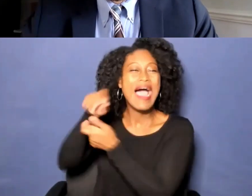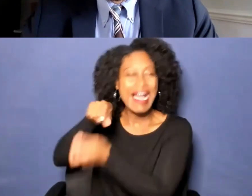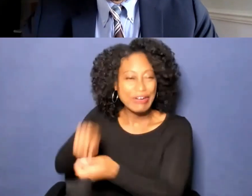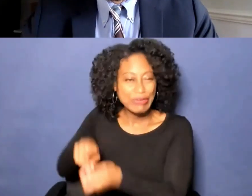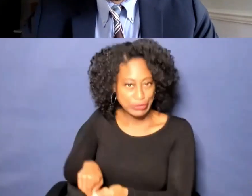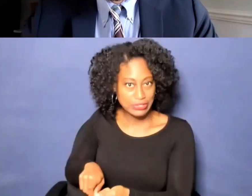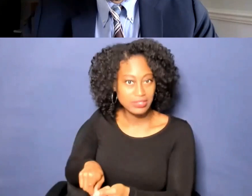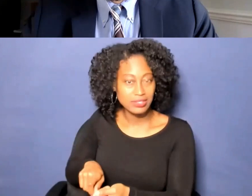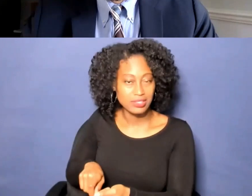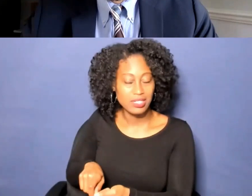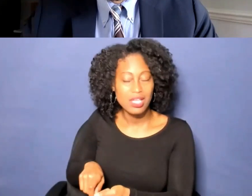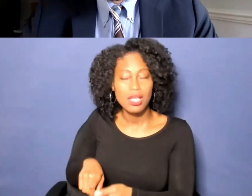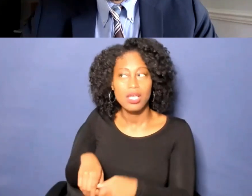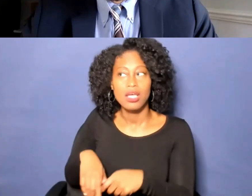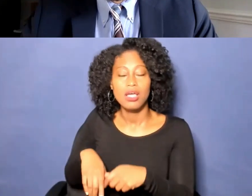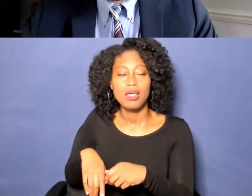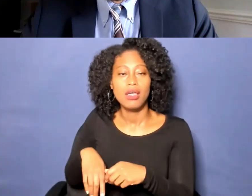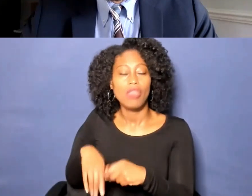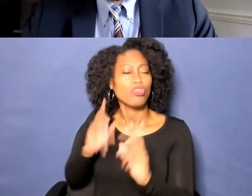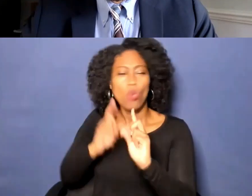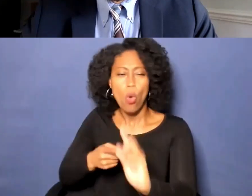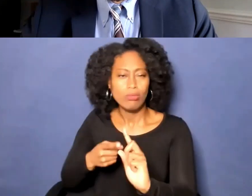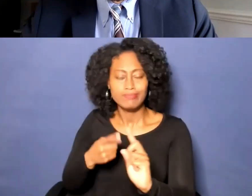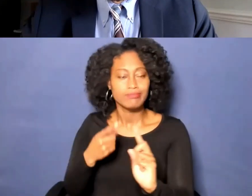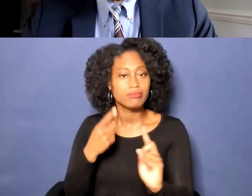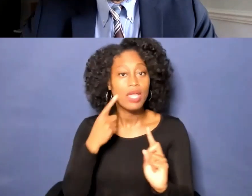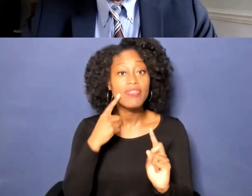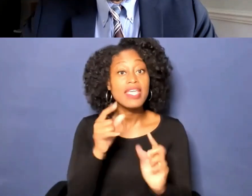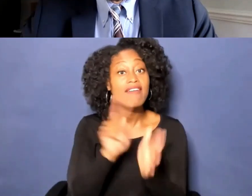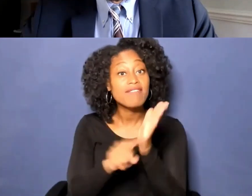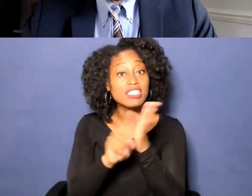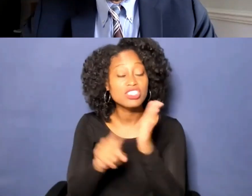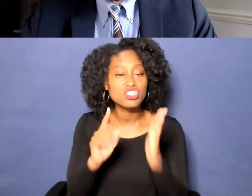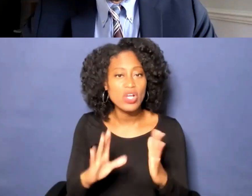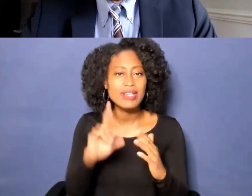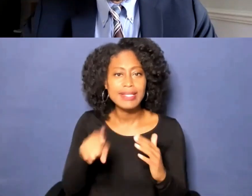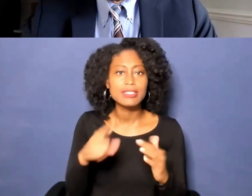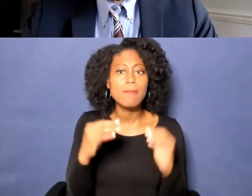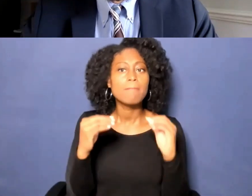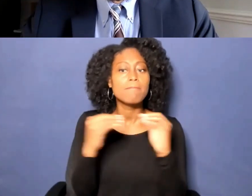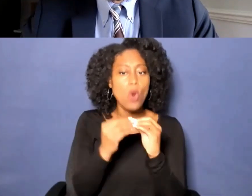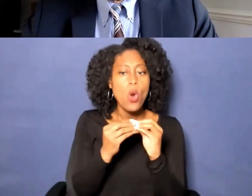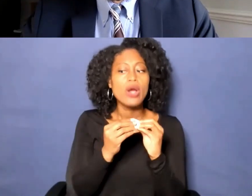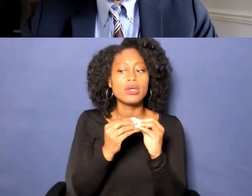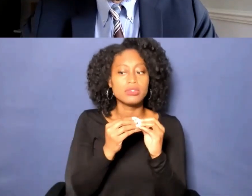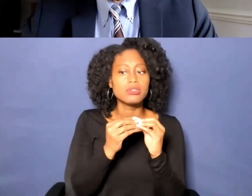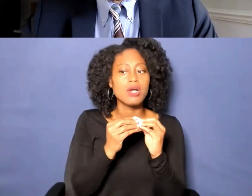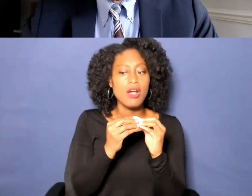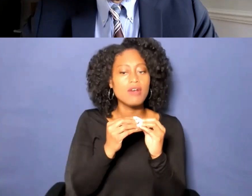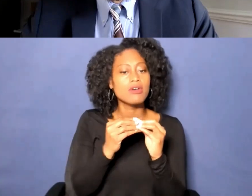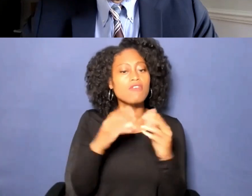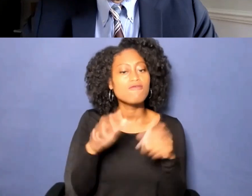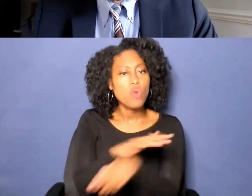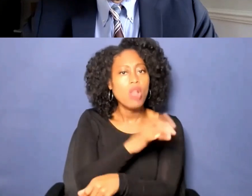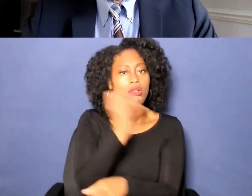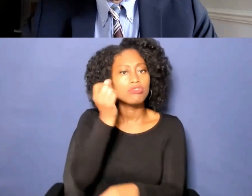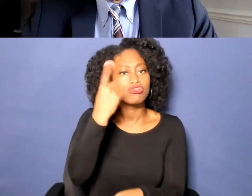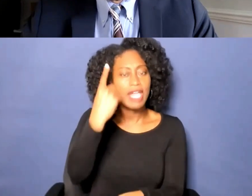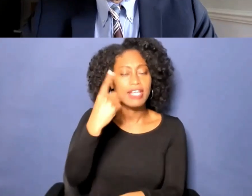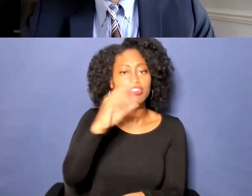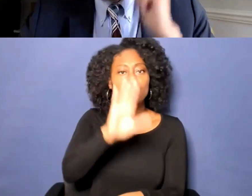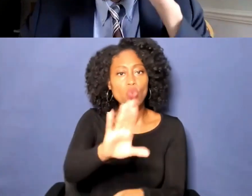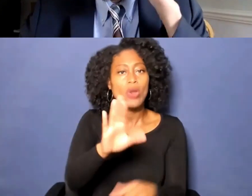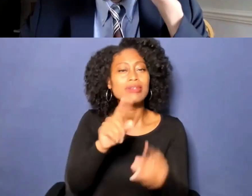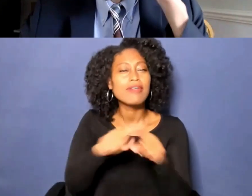to become more fully aware of the different kinds of methodologies that are available and what their limits are,